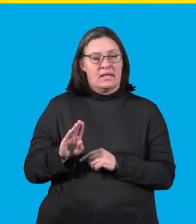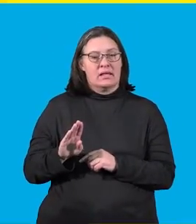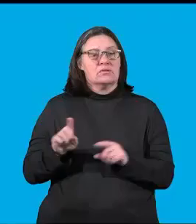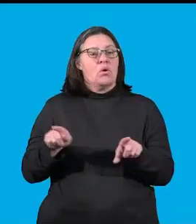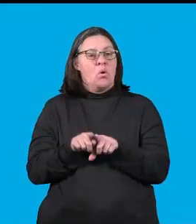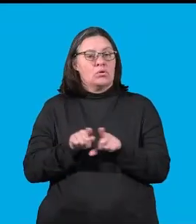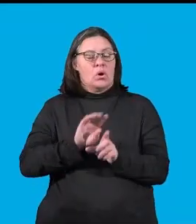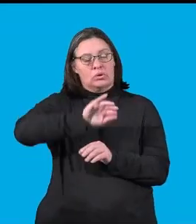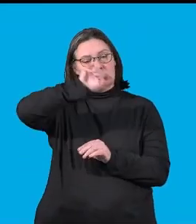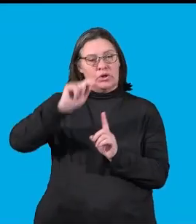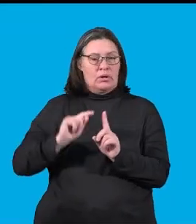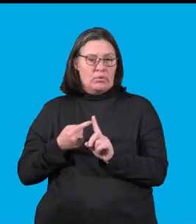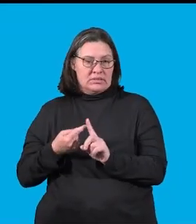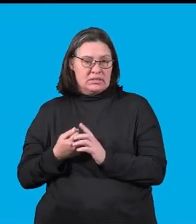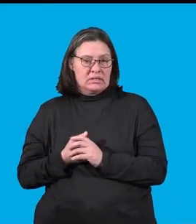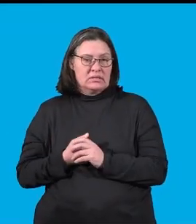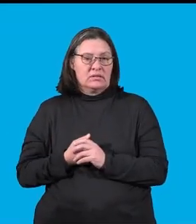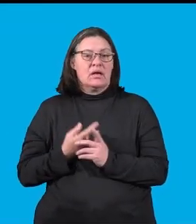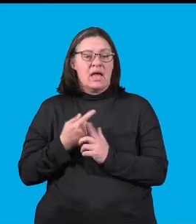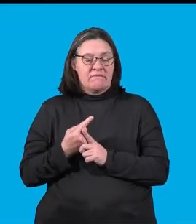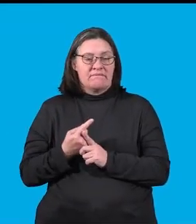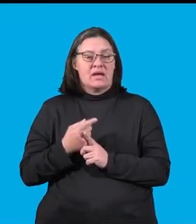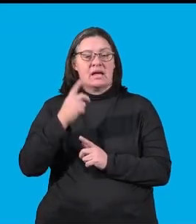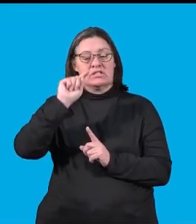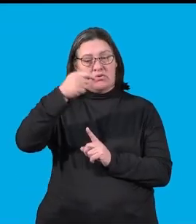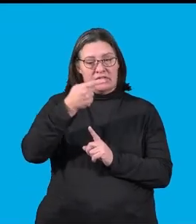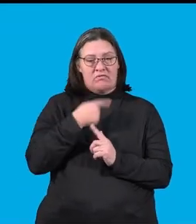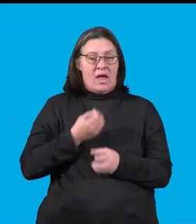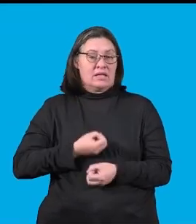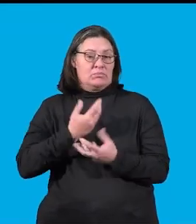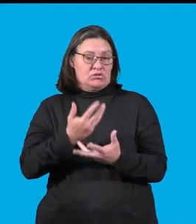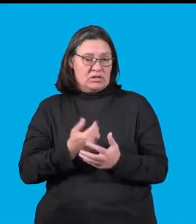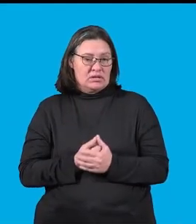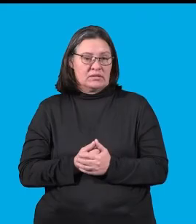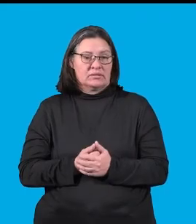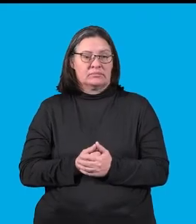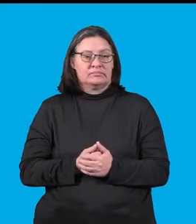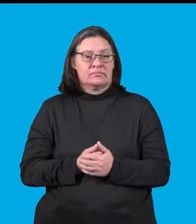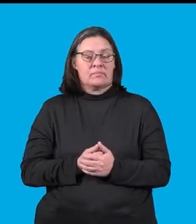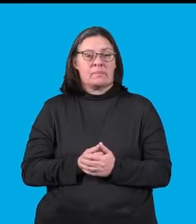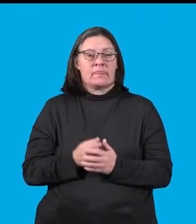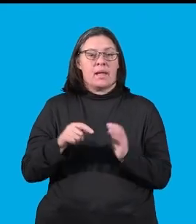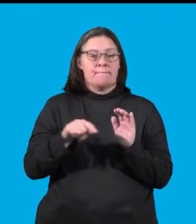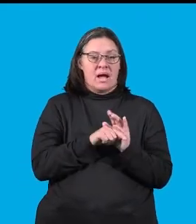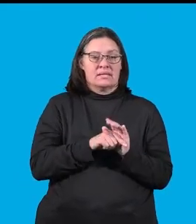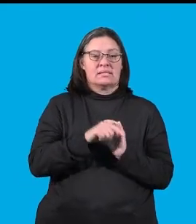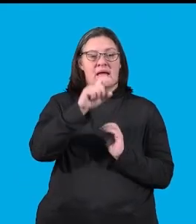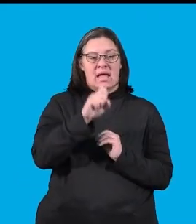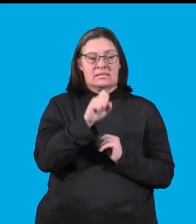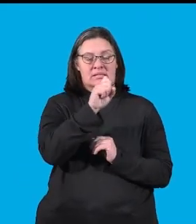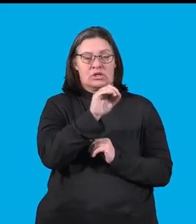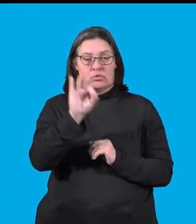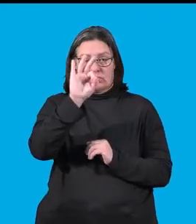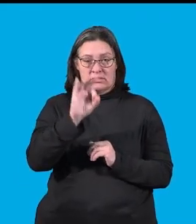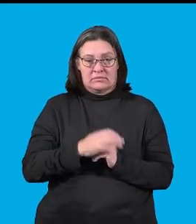B is also the turning point. So if I take the derivative of my expression, the expression being minus